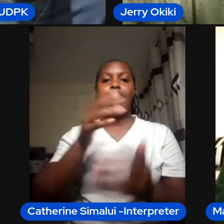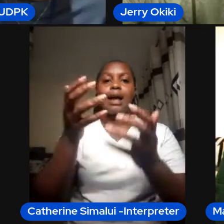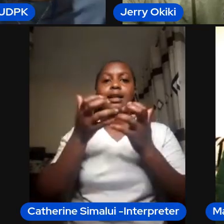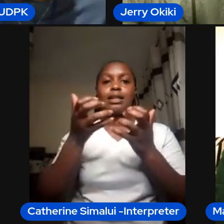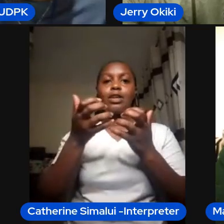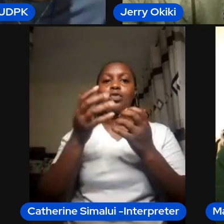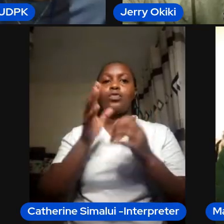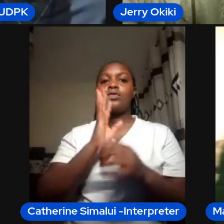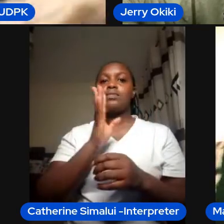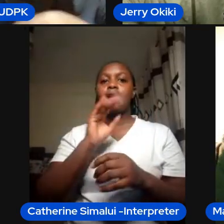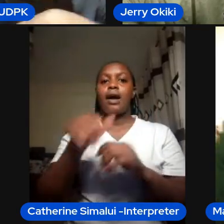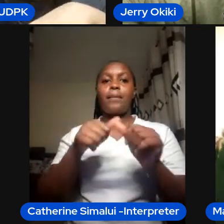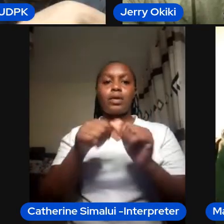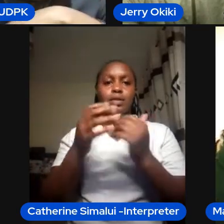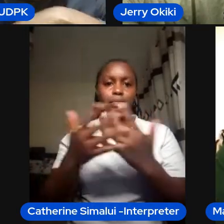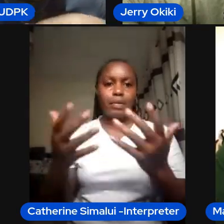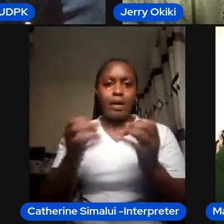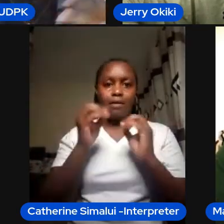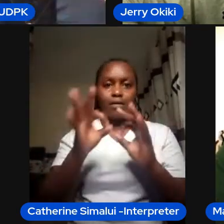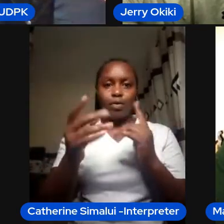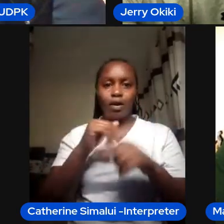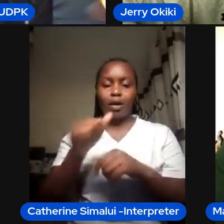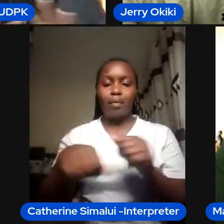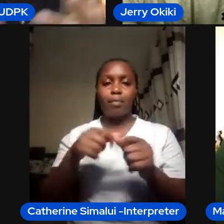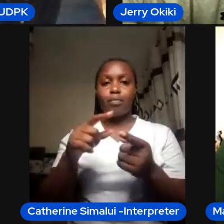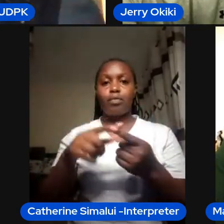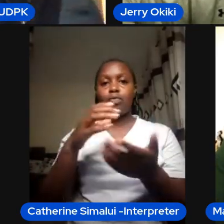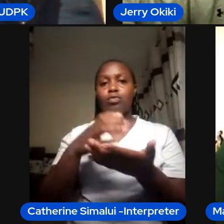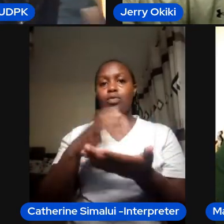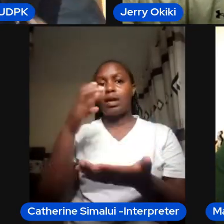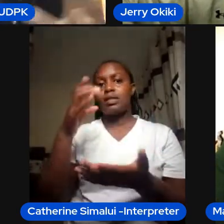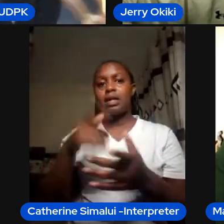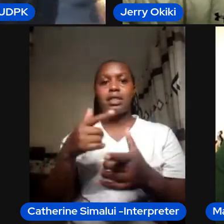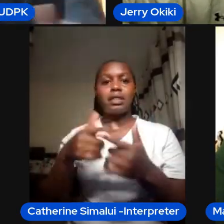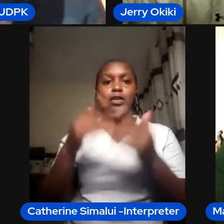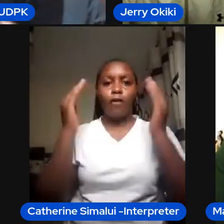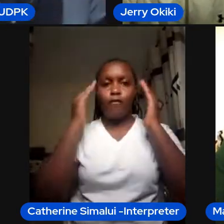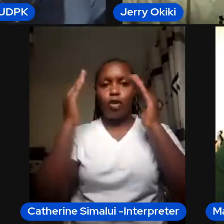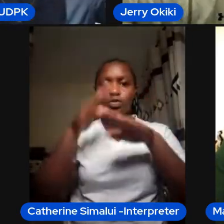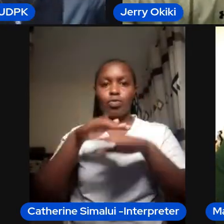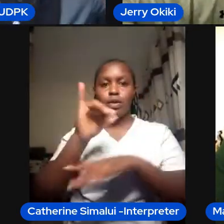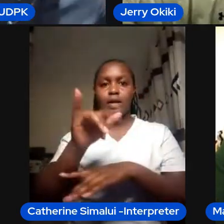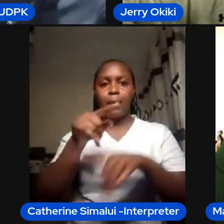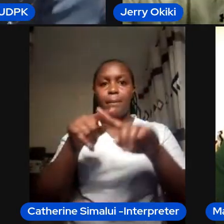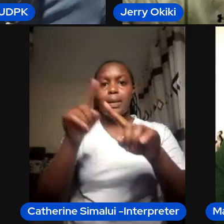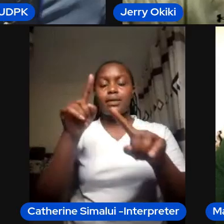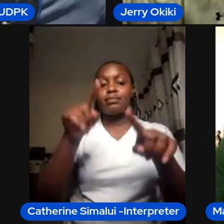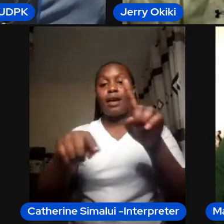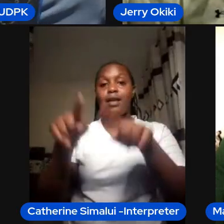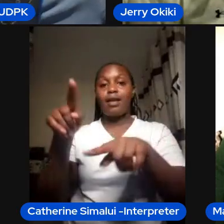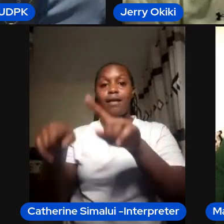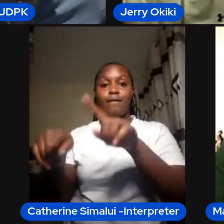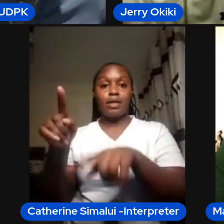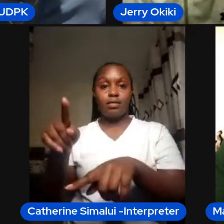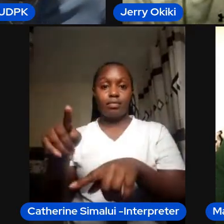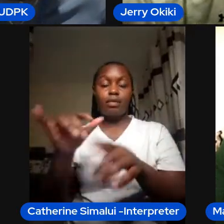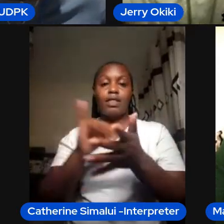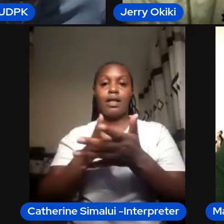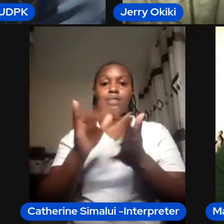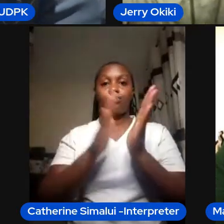about glass, I need to speak about glass throughout. But diversity and yeah, so that is an